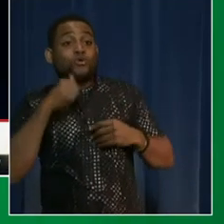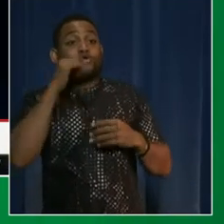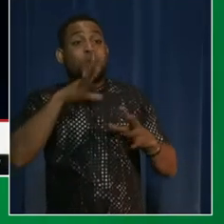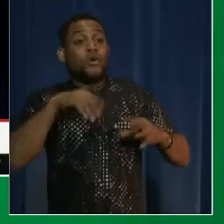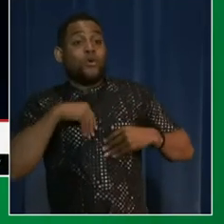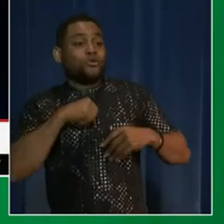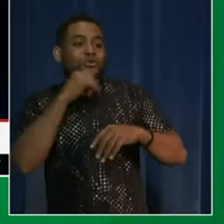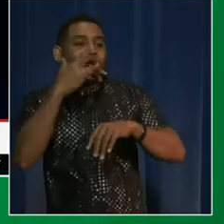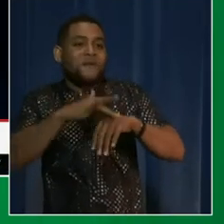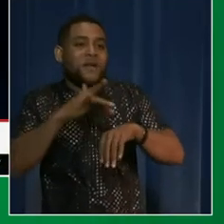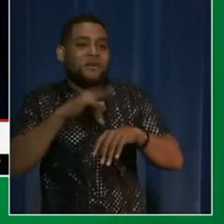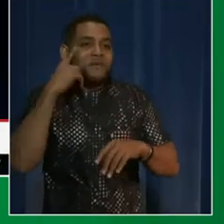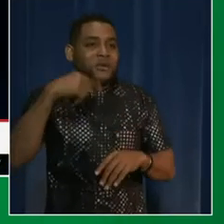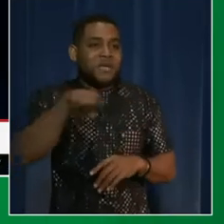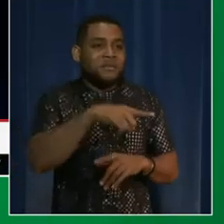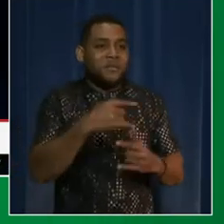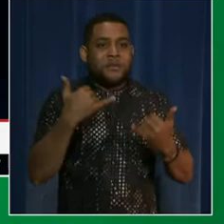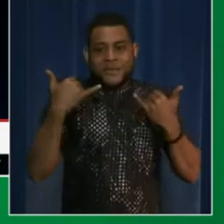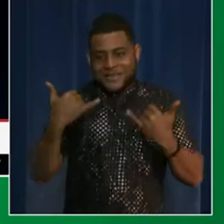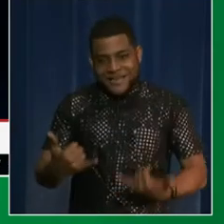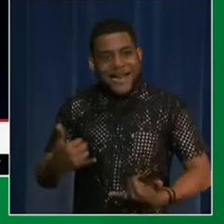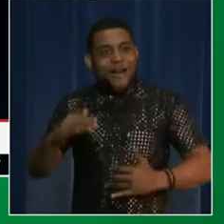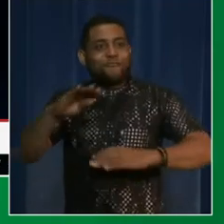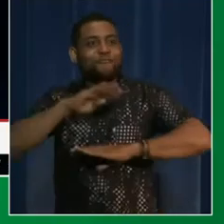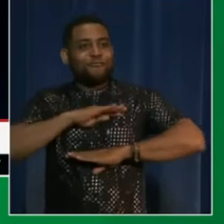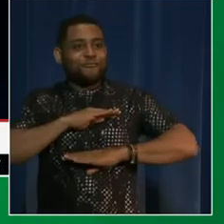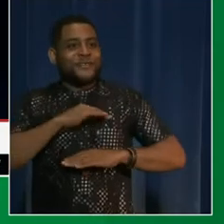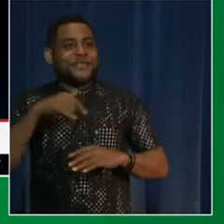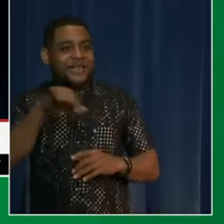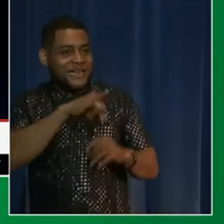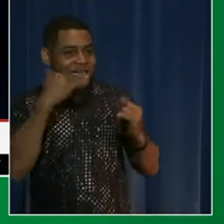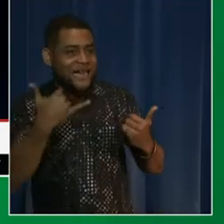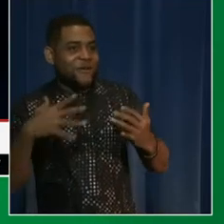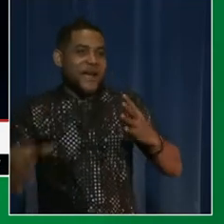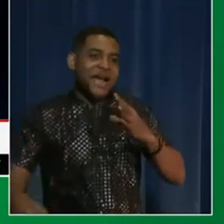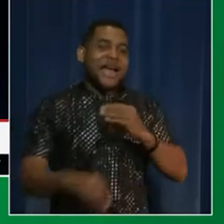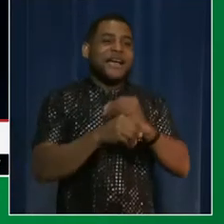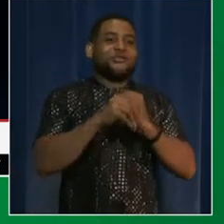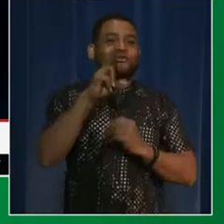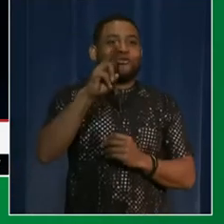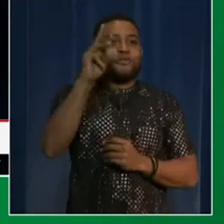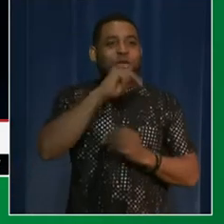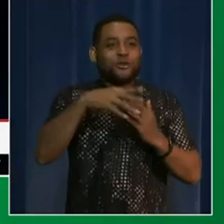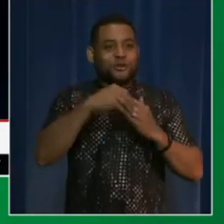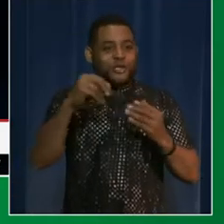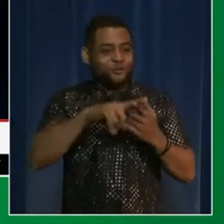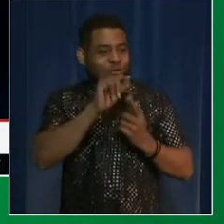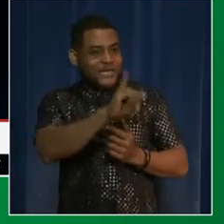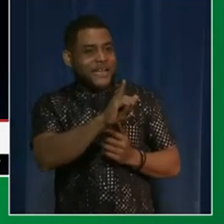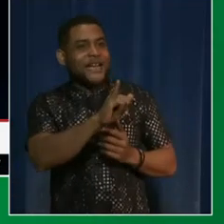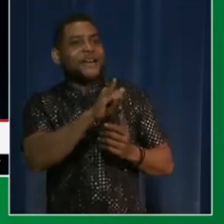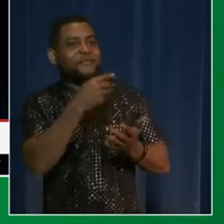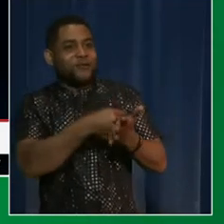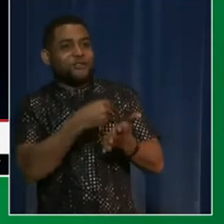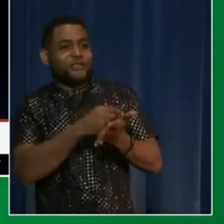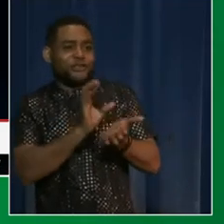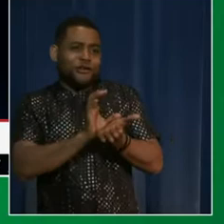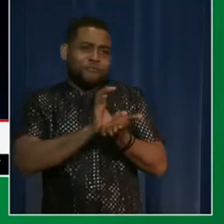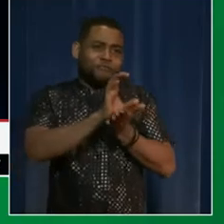pleased, again, that Mayor Muriel Bowser has allocated an additional $2 million to that fund. I want to give a recognition for that as